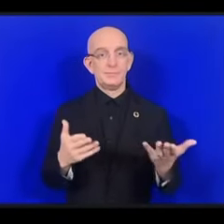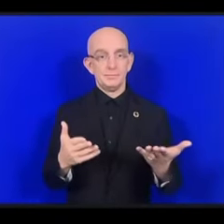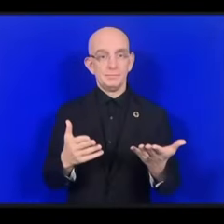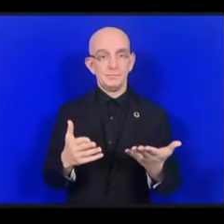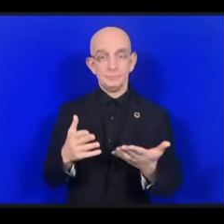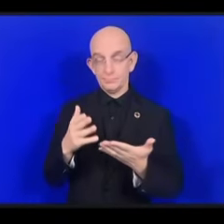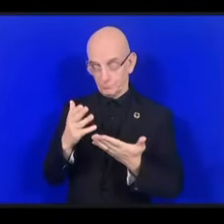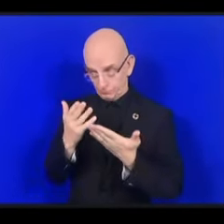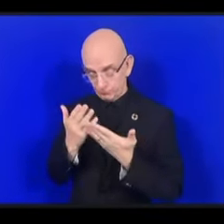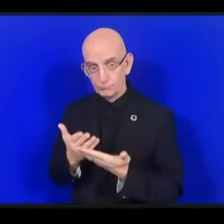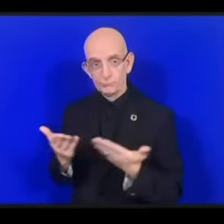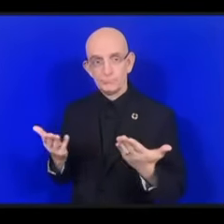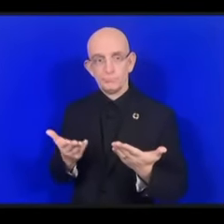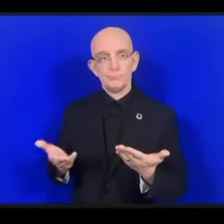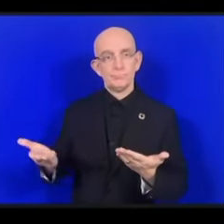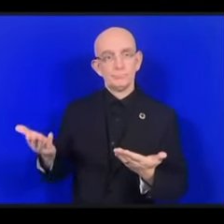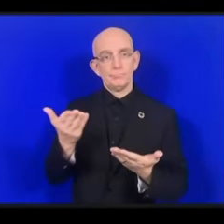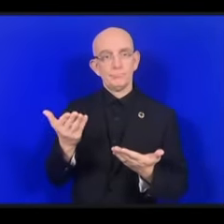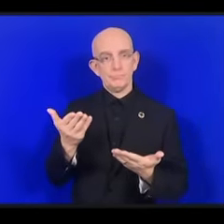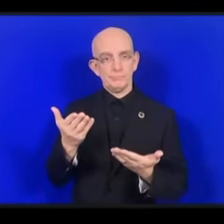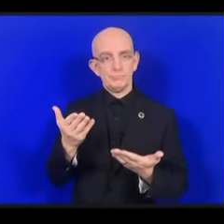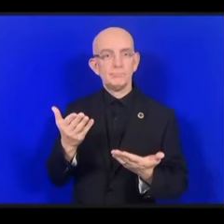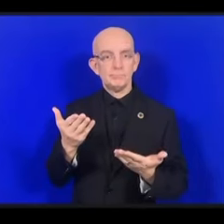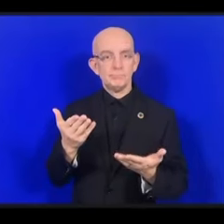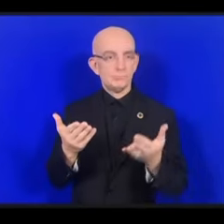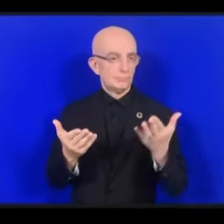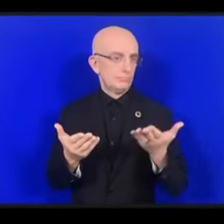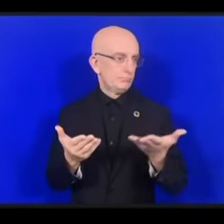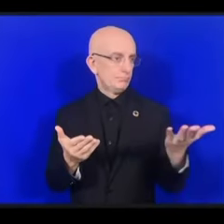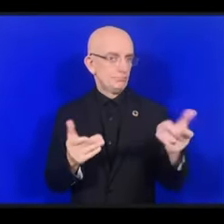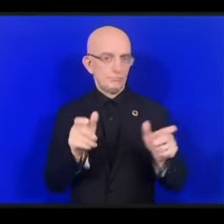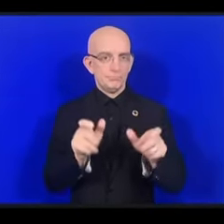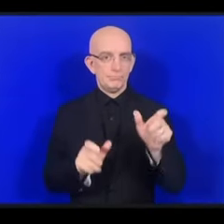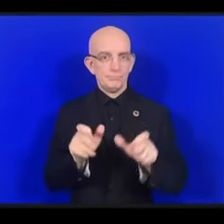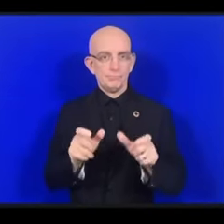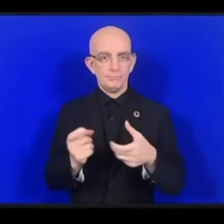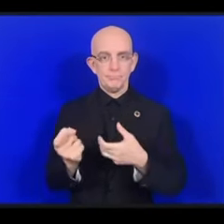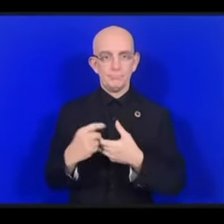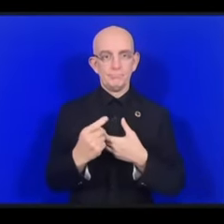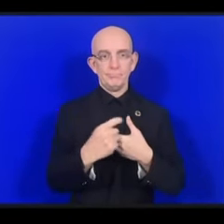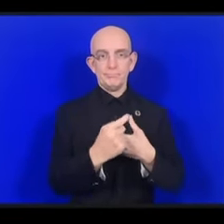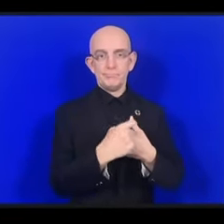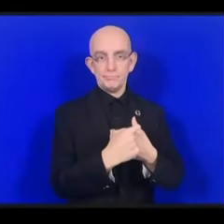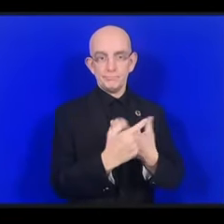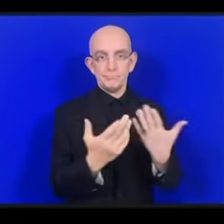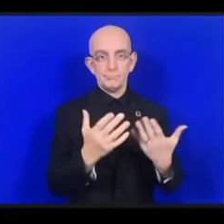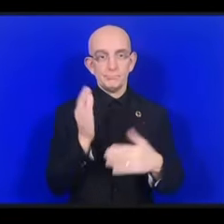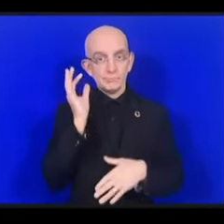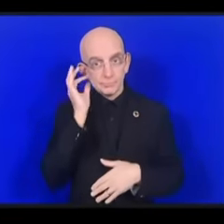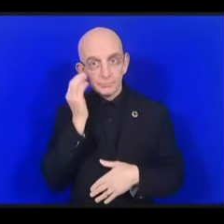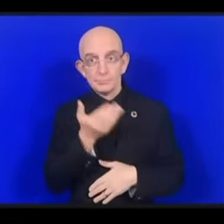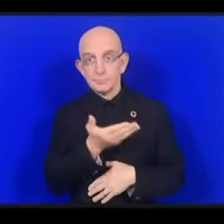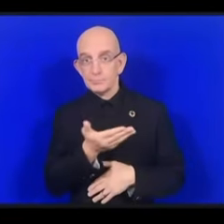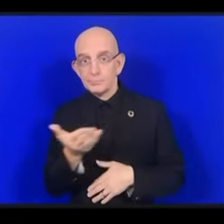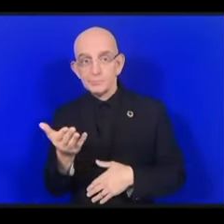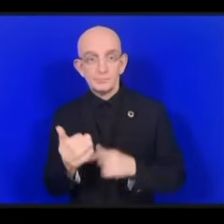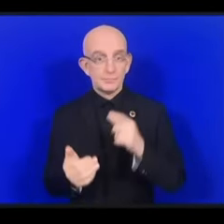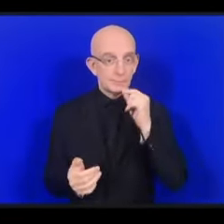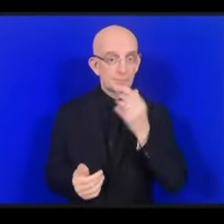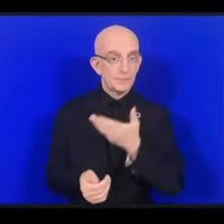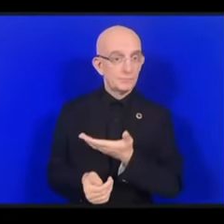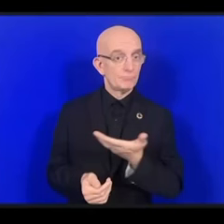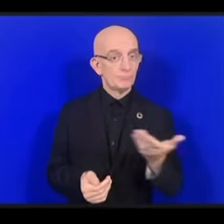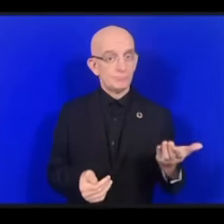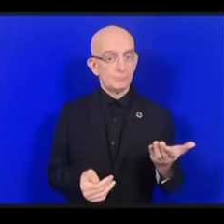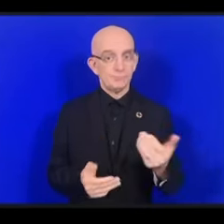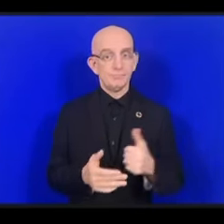people. It is a pleasure to address you on this final day of the IGF, also known as the day